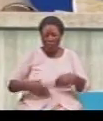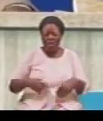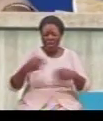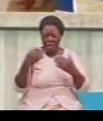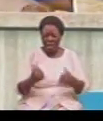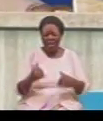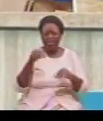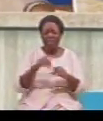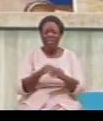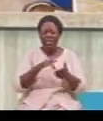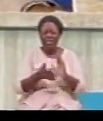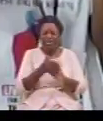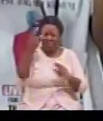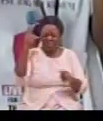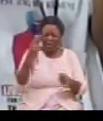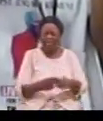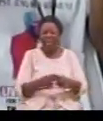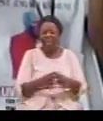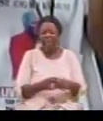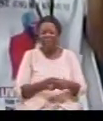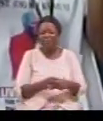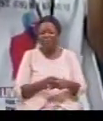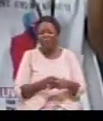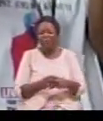in Jesus' name.